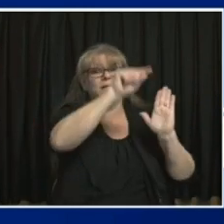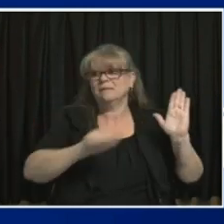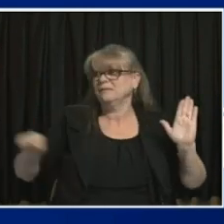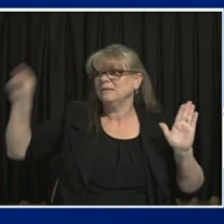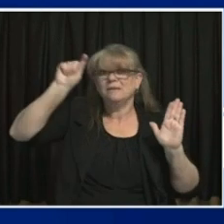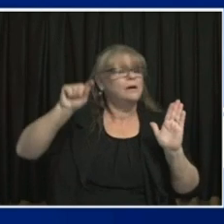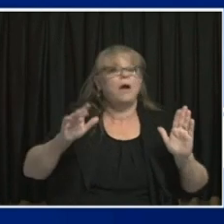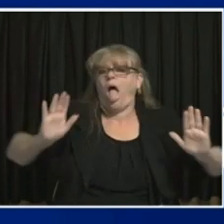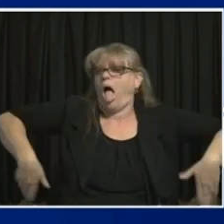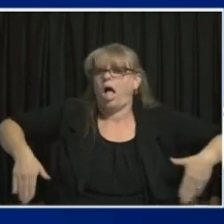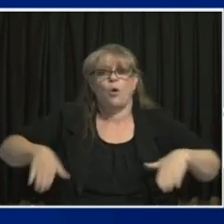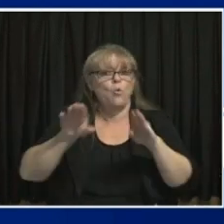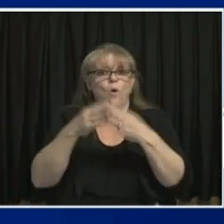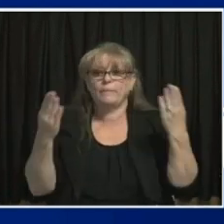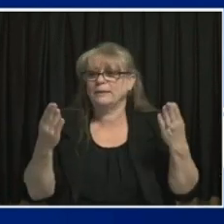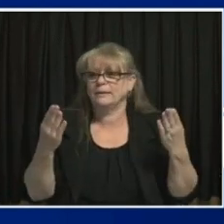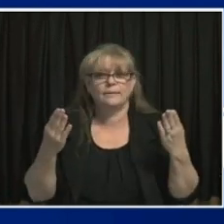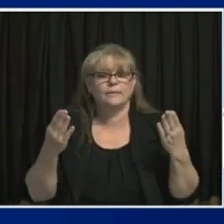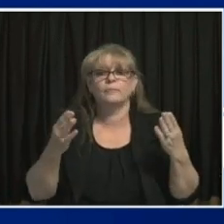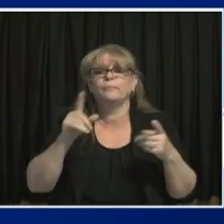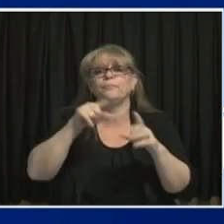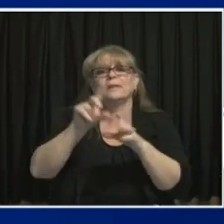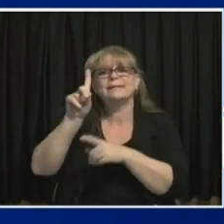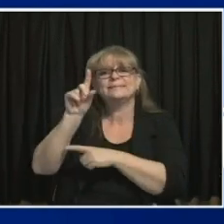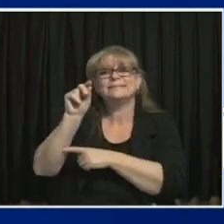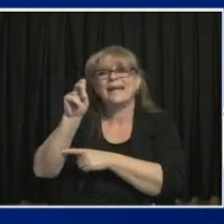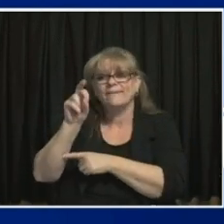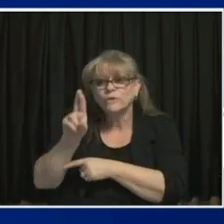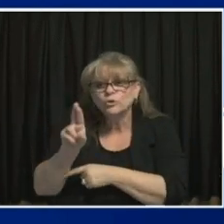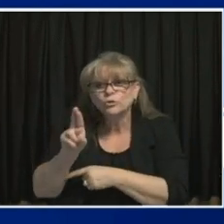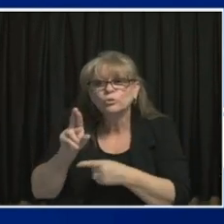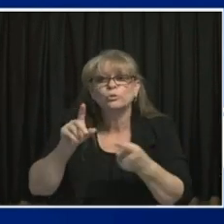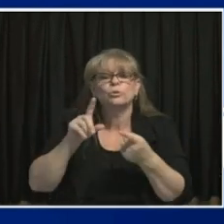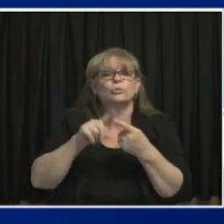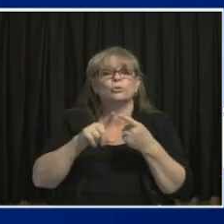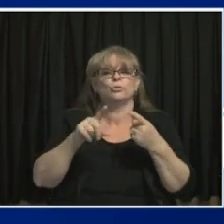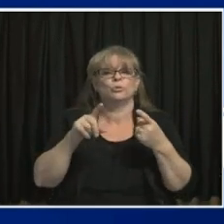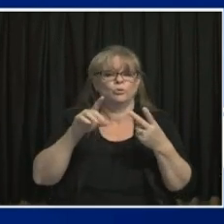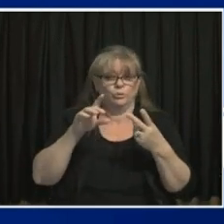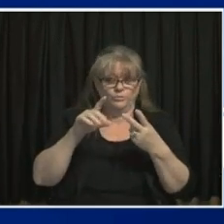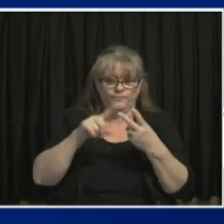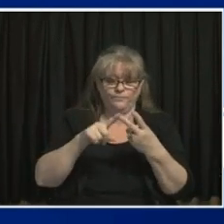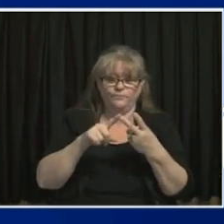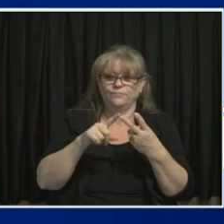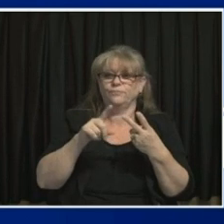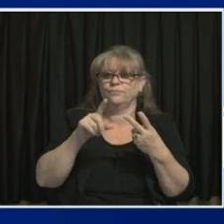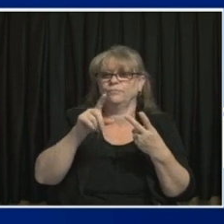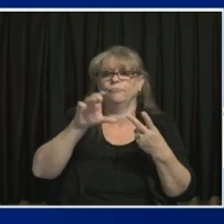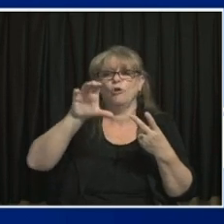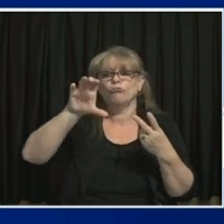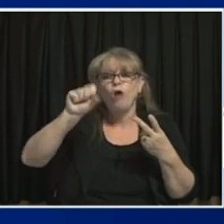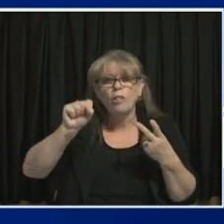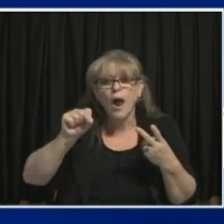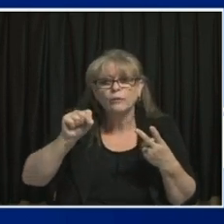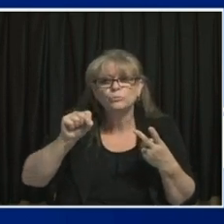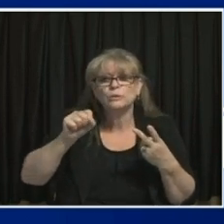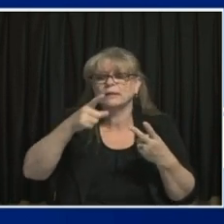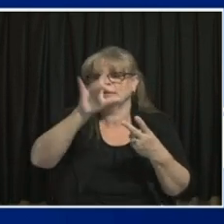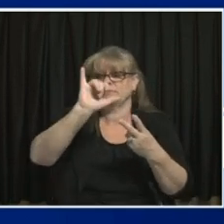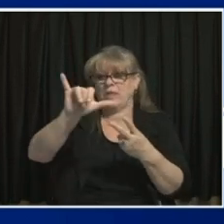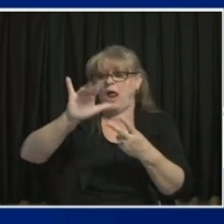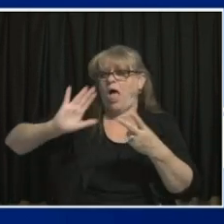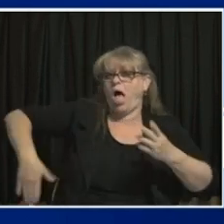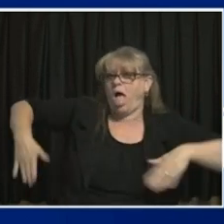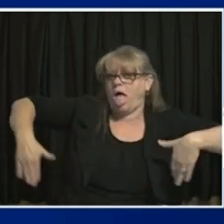area, northern Colorado, really looking at having the data that we need to make that decision, meaning there'll be